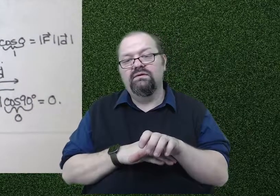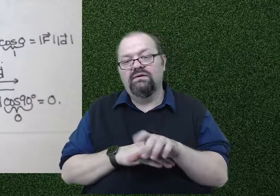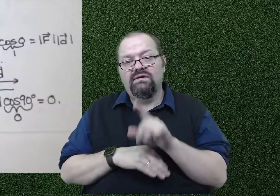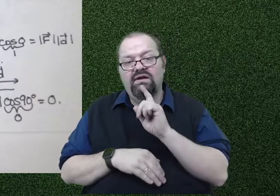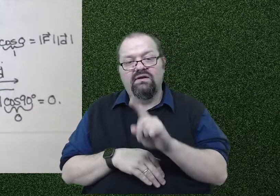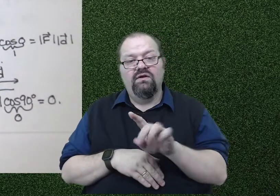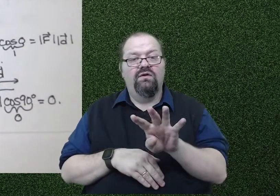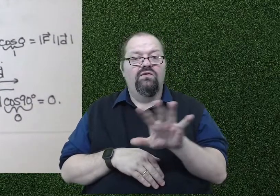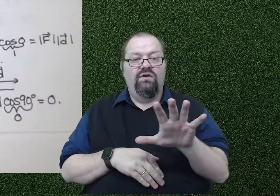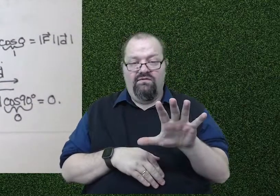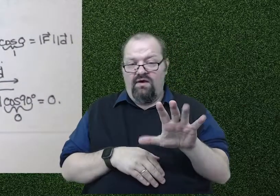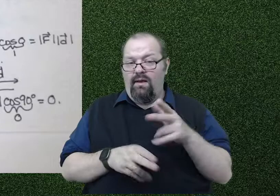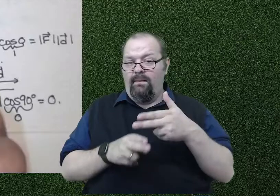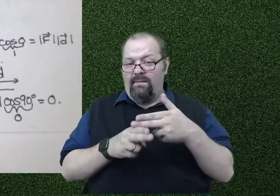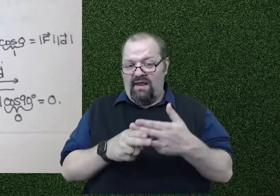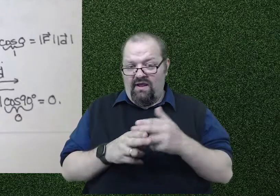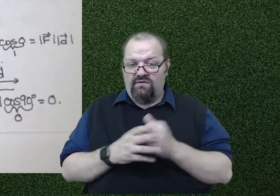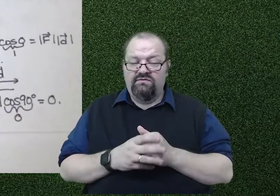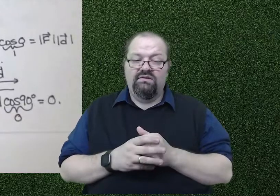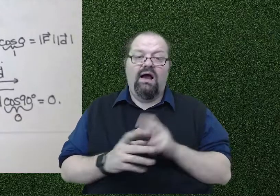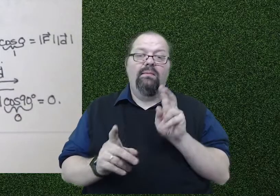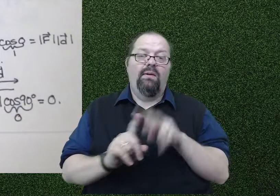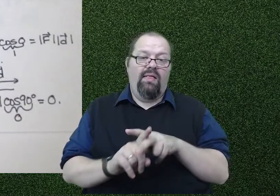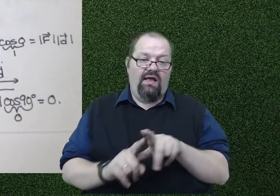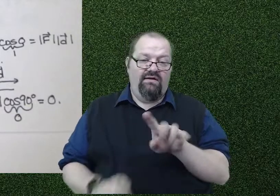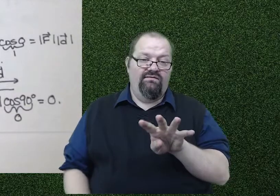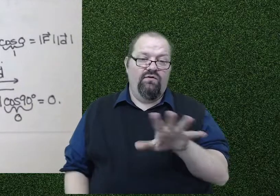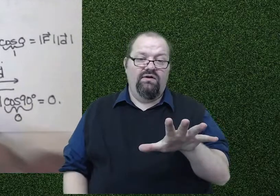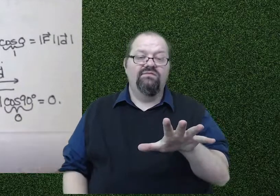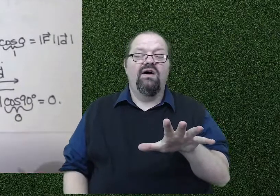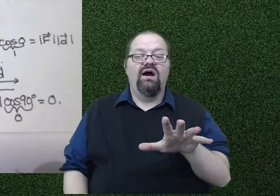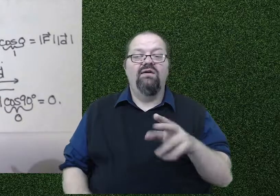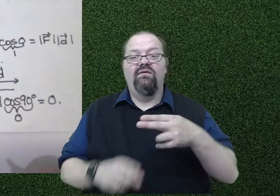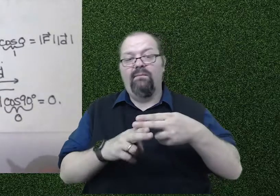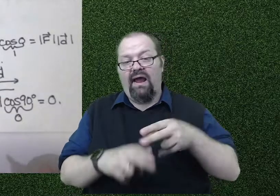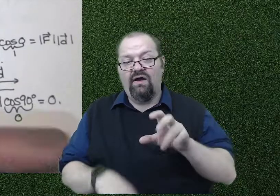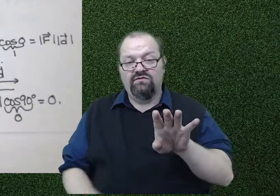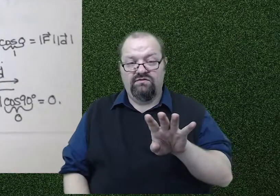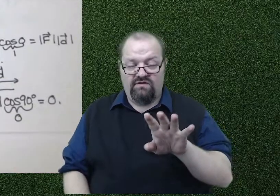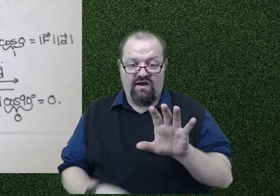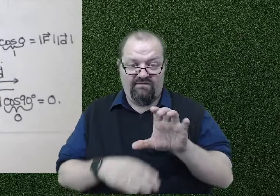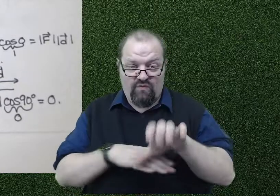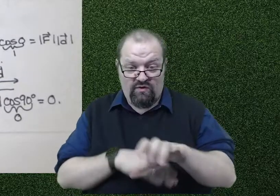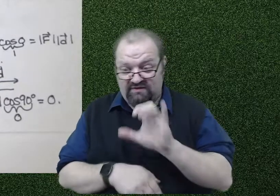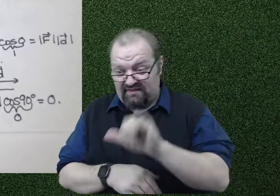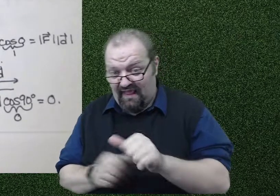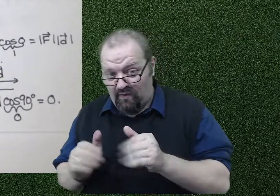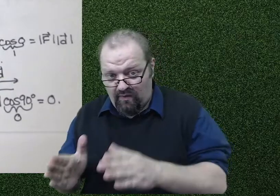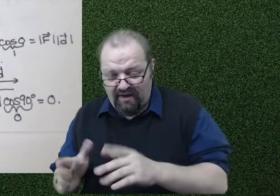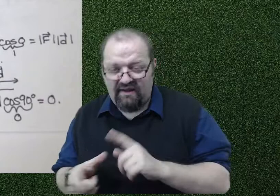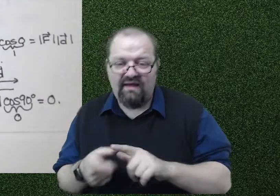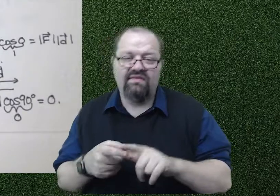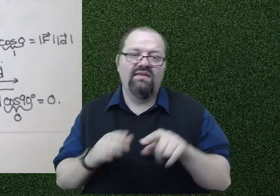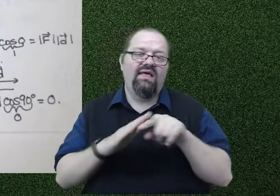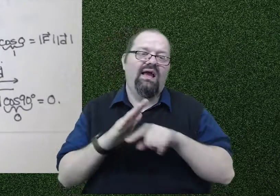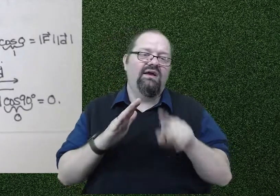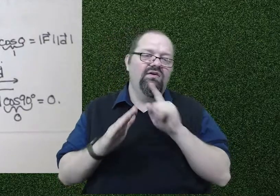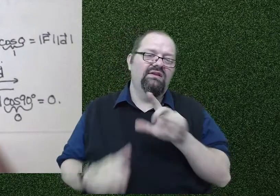is 45 pounds. I'm applying 45 pounds of force this way, and the angle with the horizontal is 30.